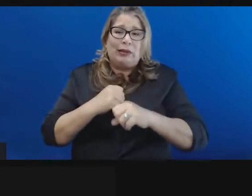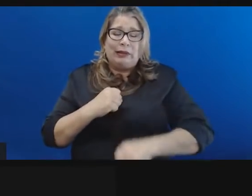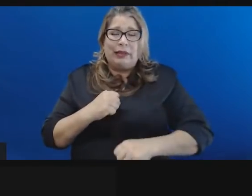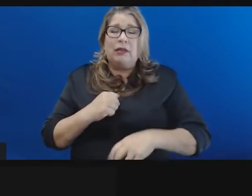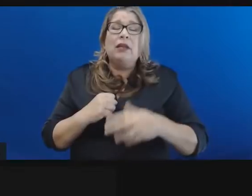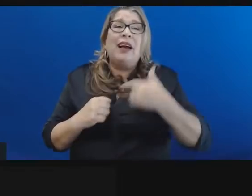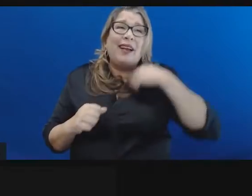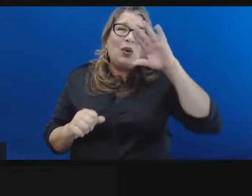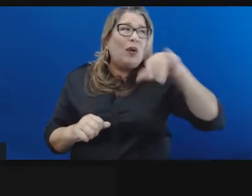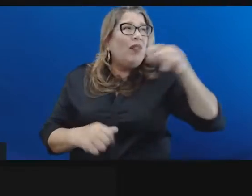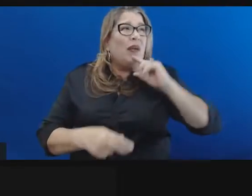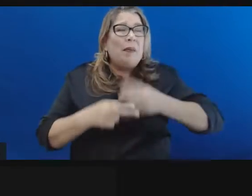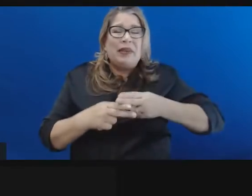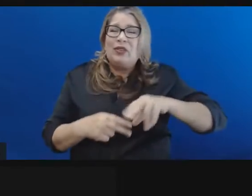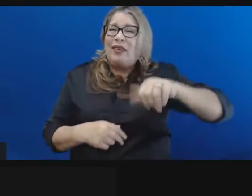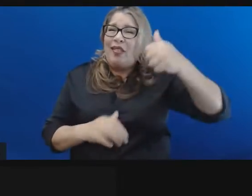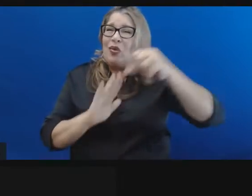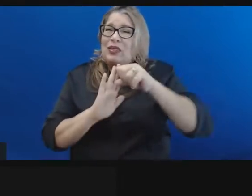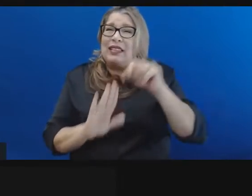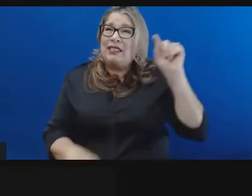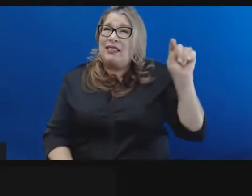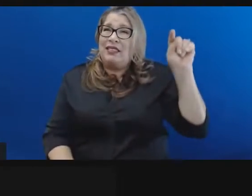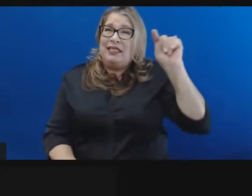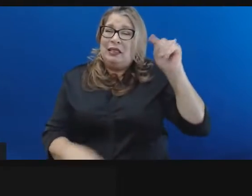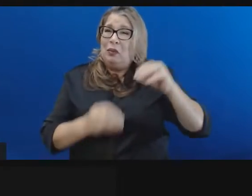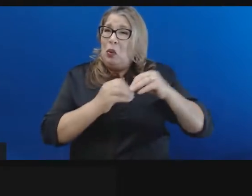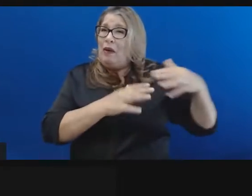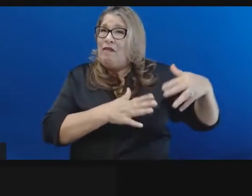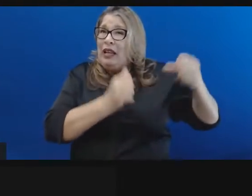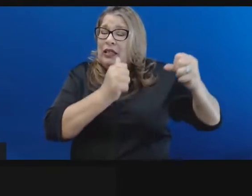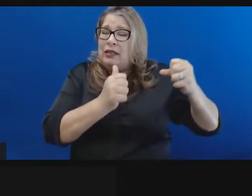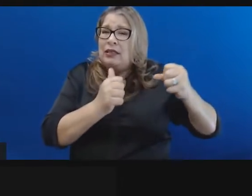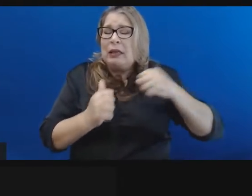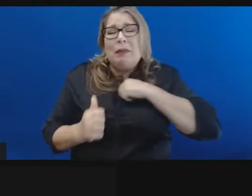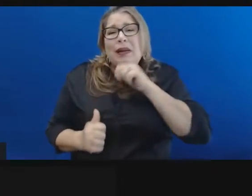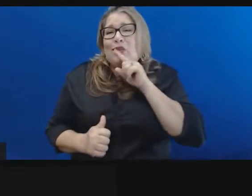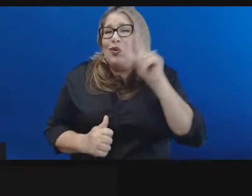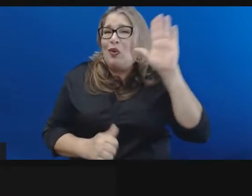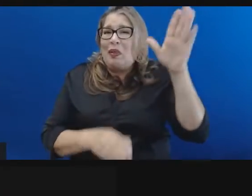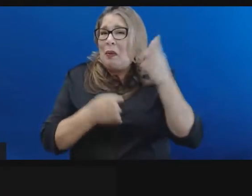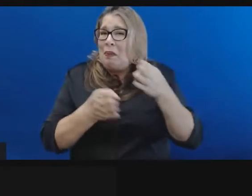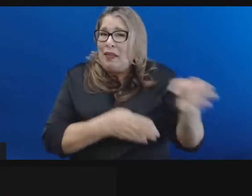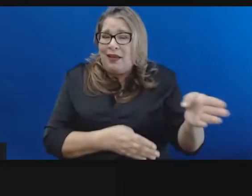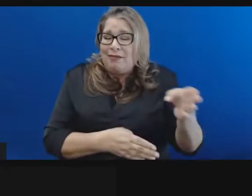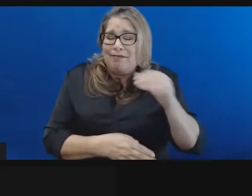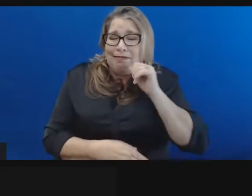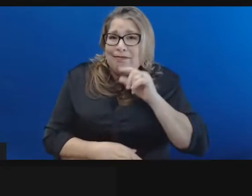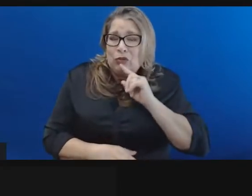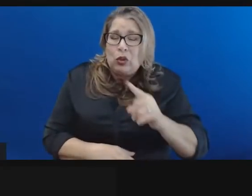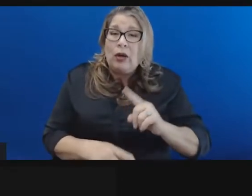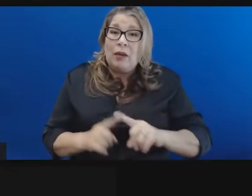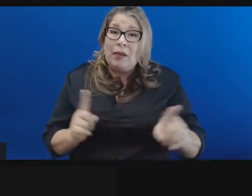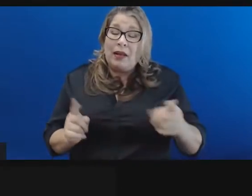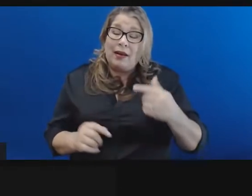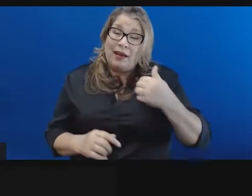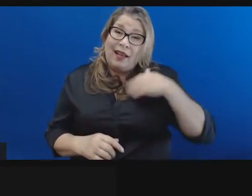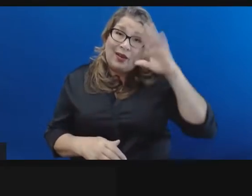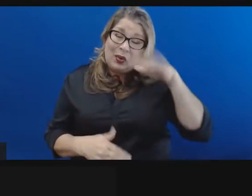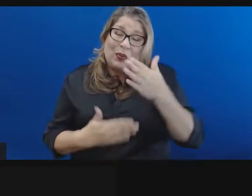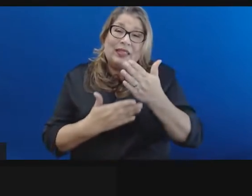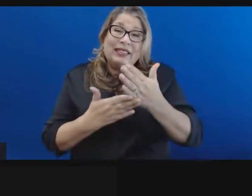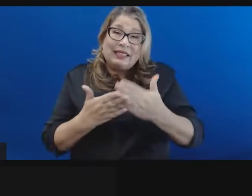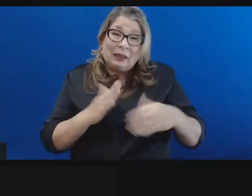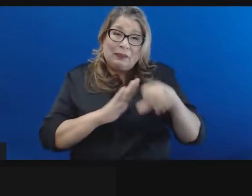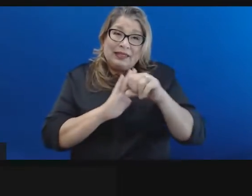other states. I'm not sure all of their strategies, but I will say that certain states that I know have put